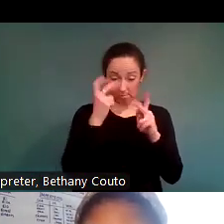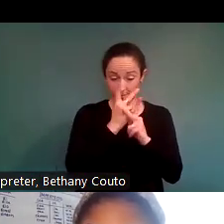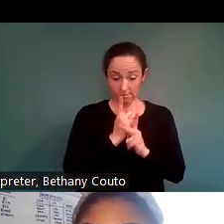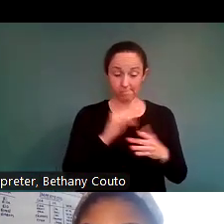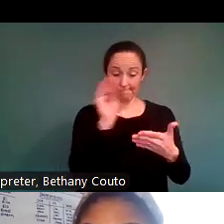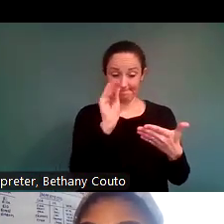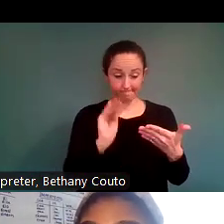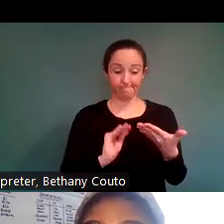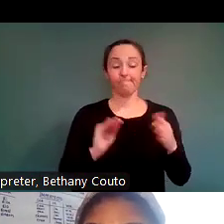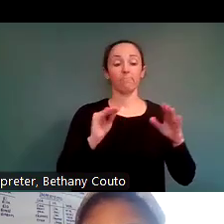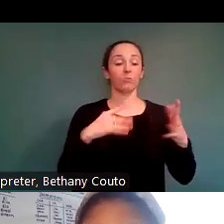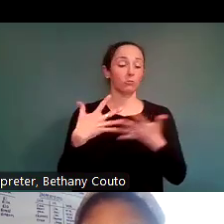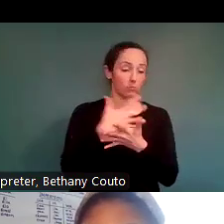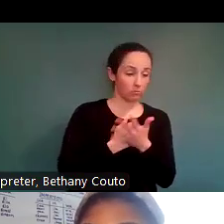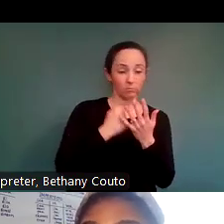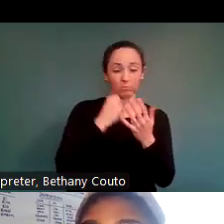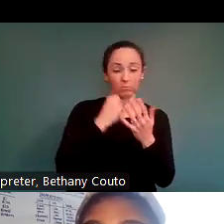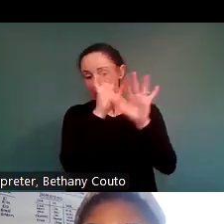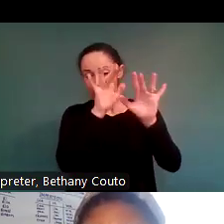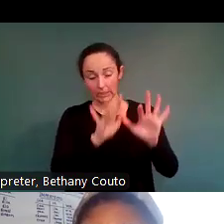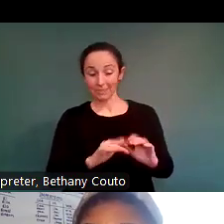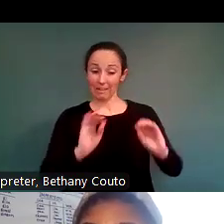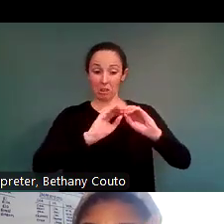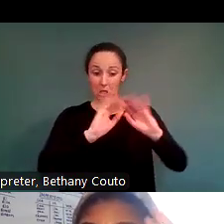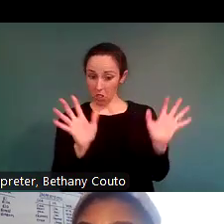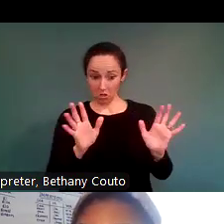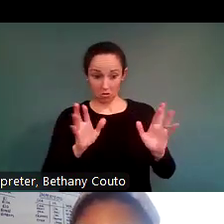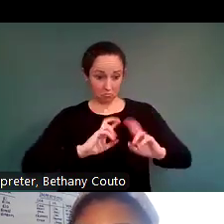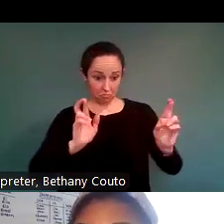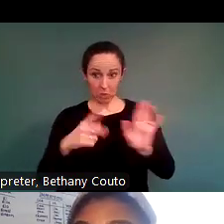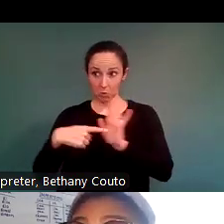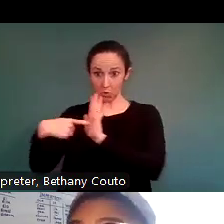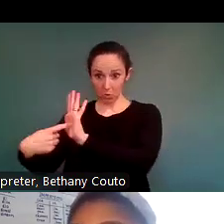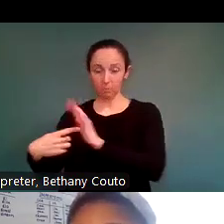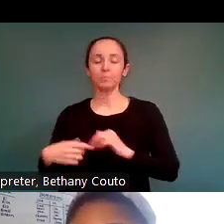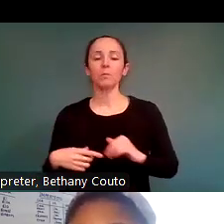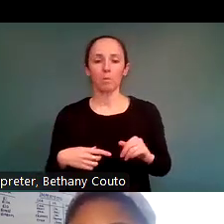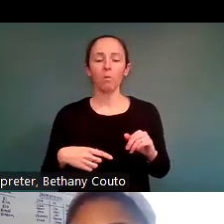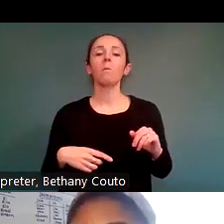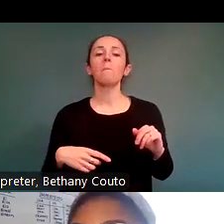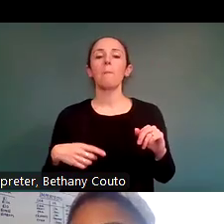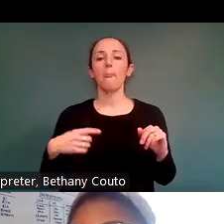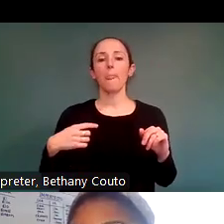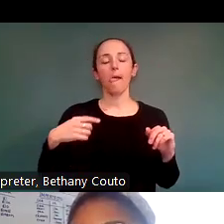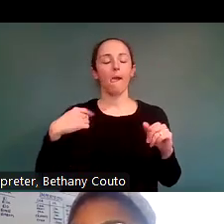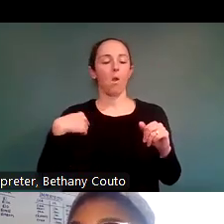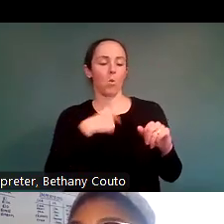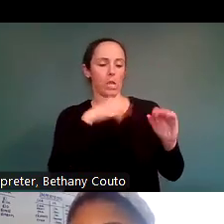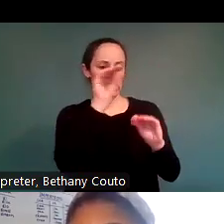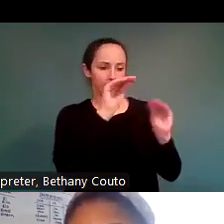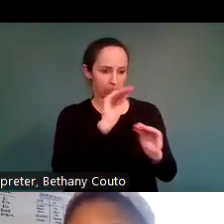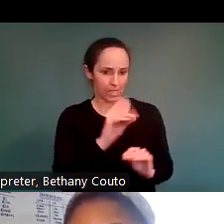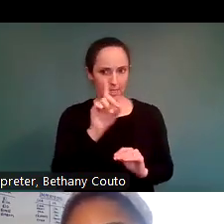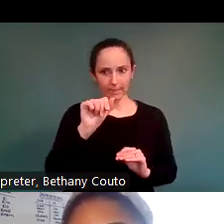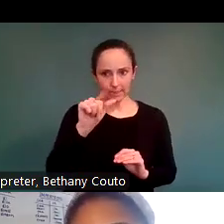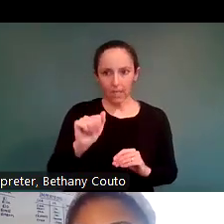decision makers, once we were able to get on the same page with a coalition about our talking points and how we wanted to talk about the